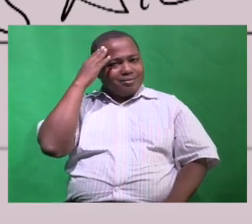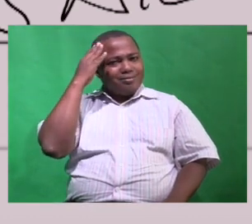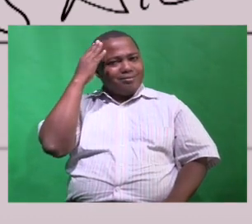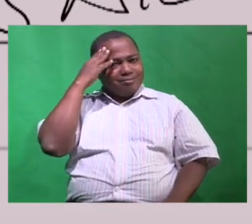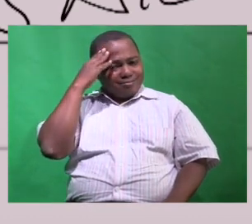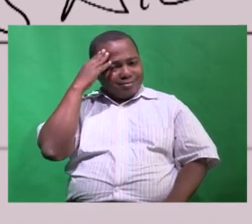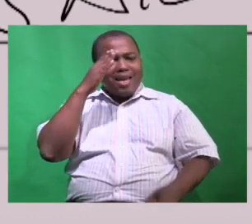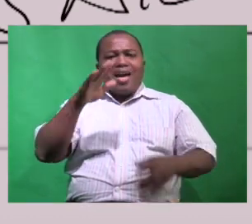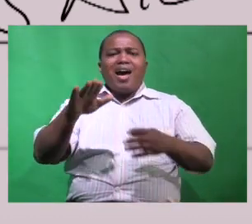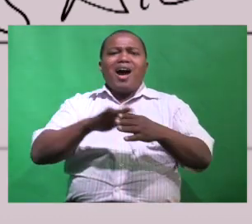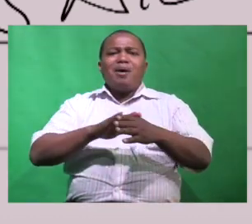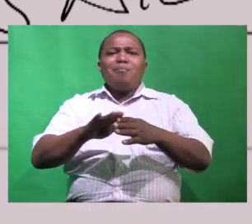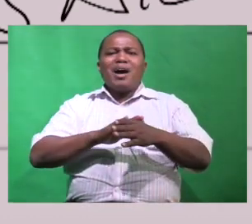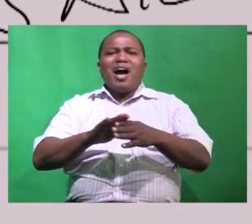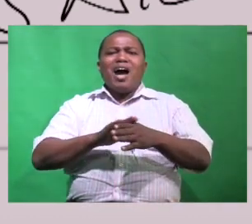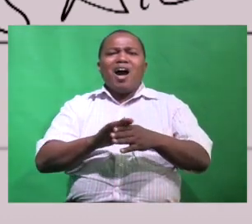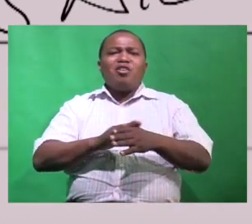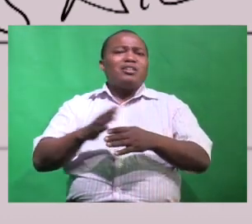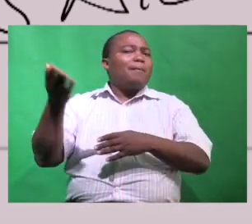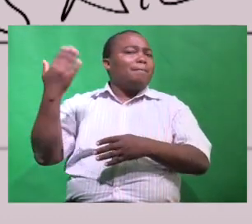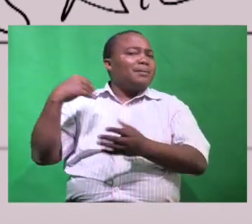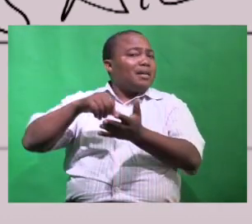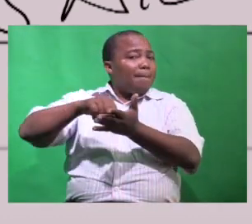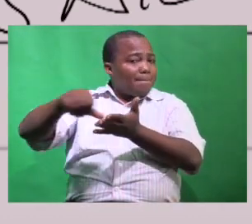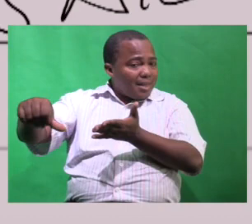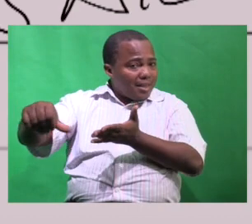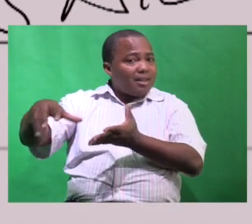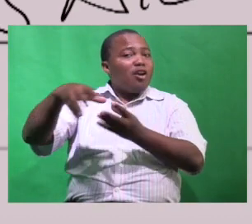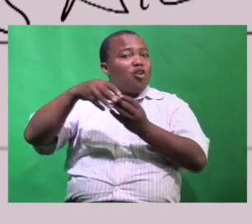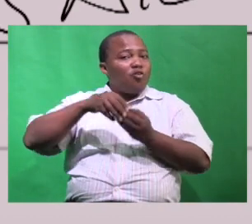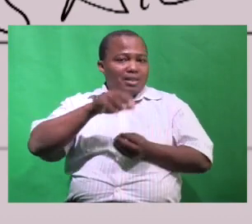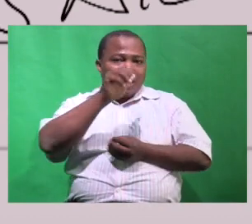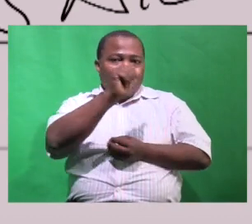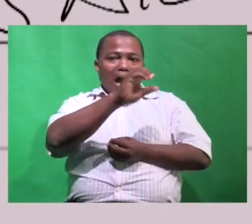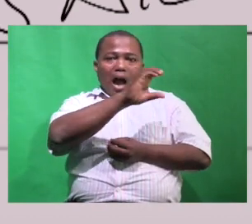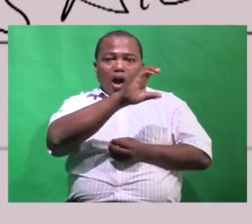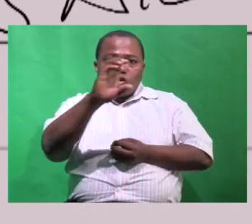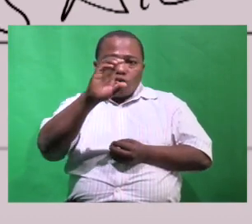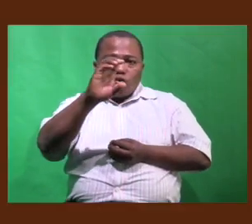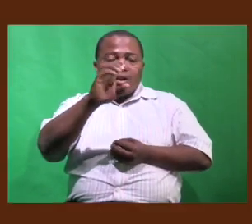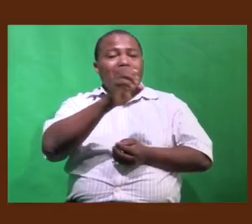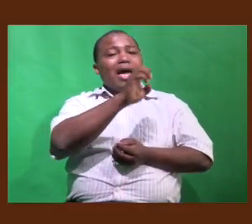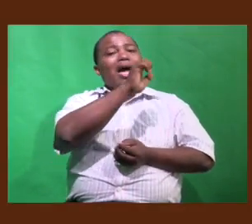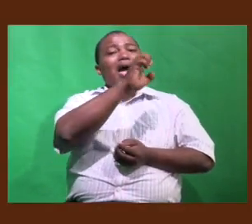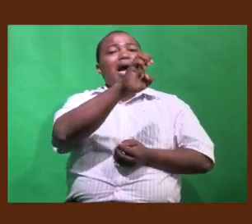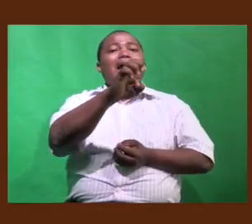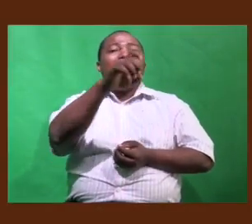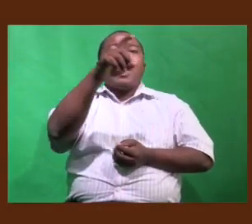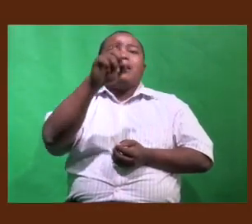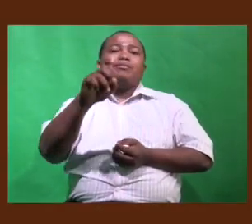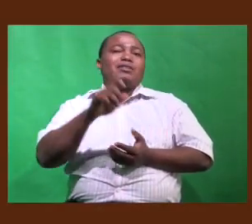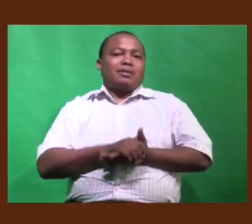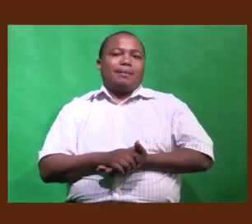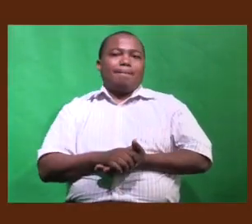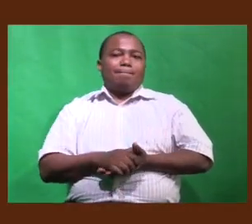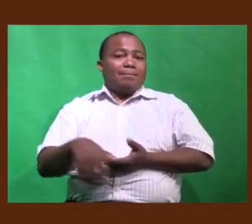about prepaid and accrued expenses. We continue with